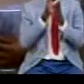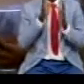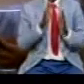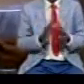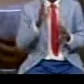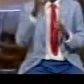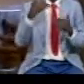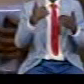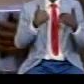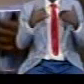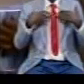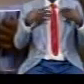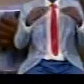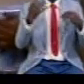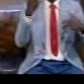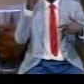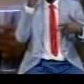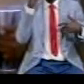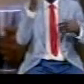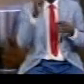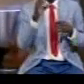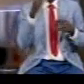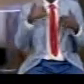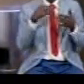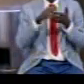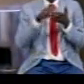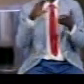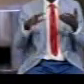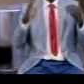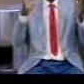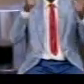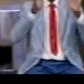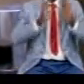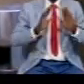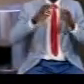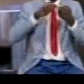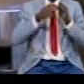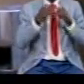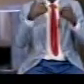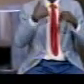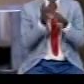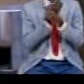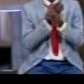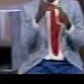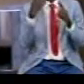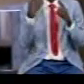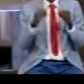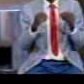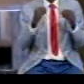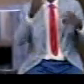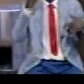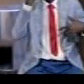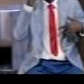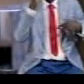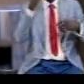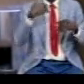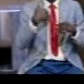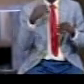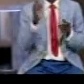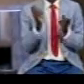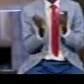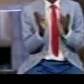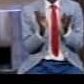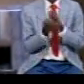healed sicknesses, you have removed calamities, you have delivered the afflicted, you have turned away